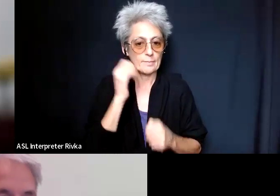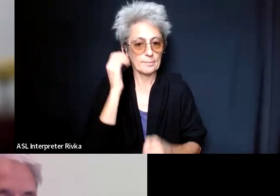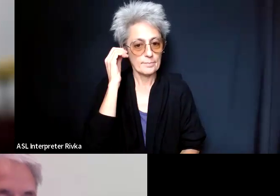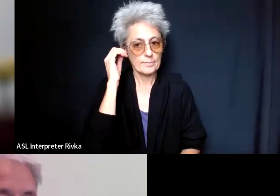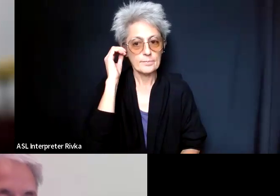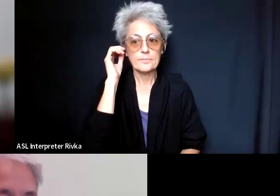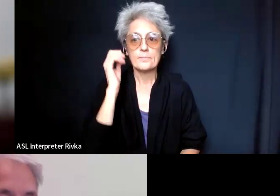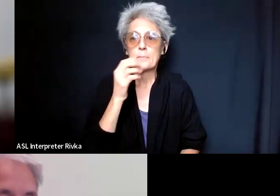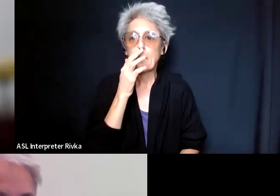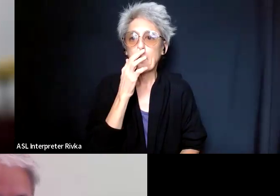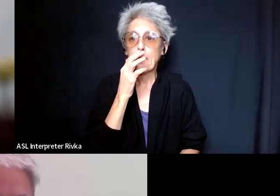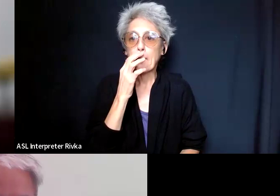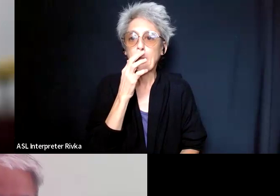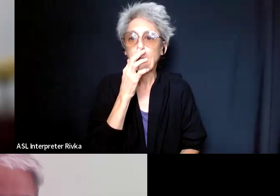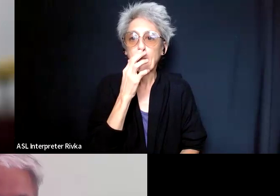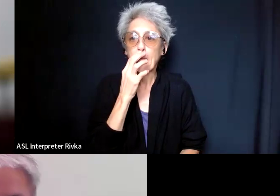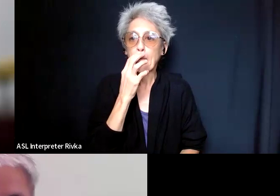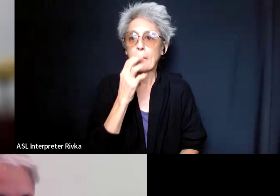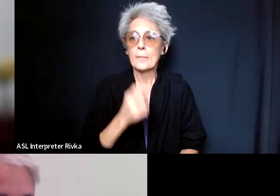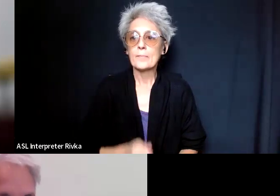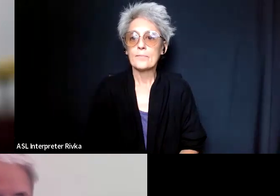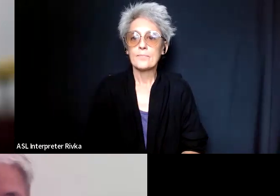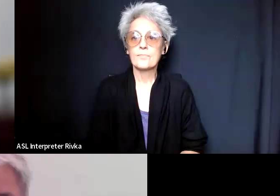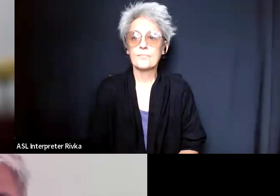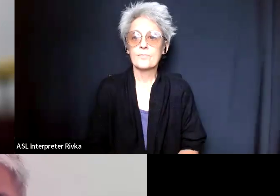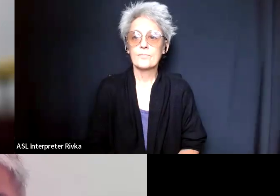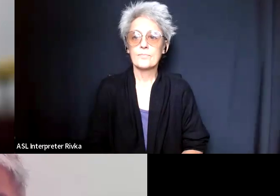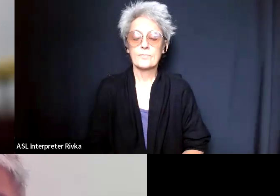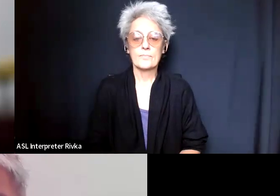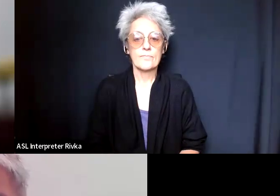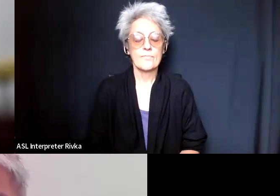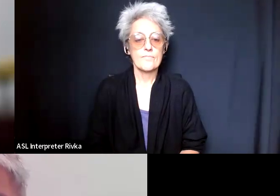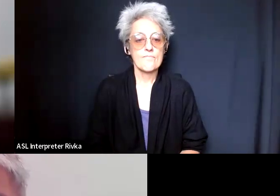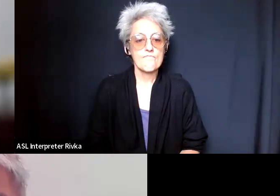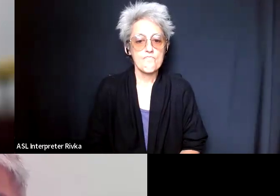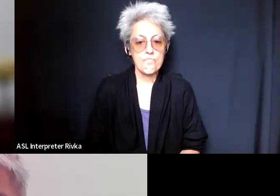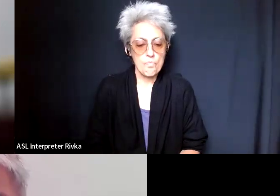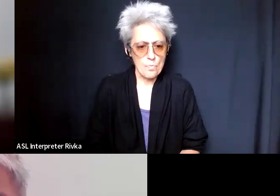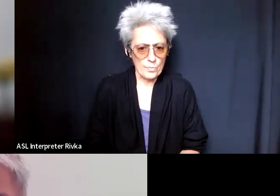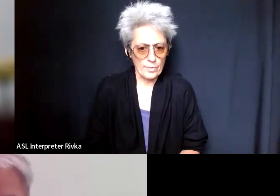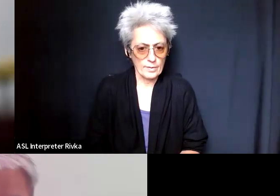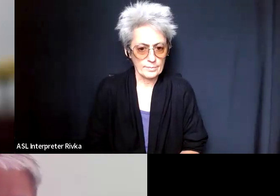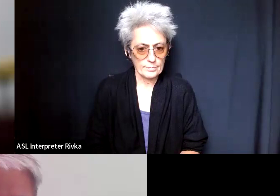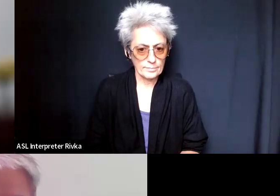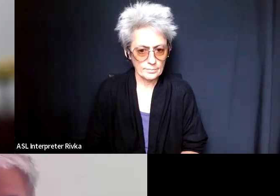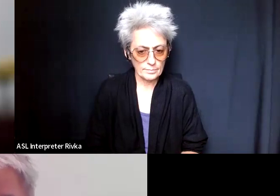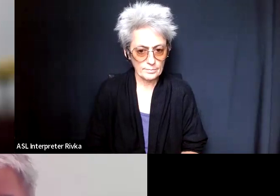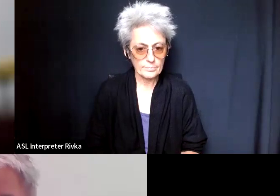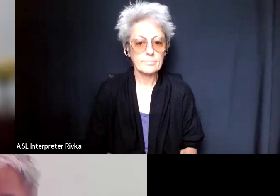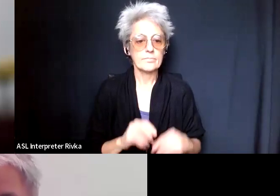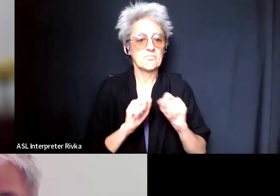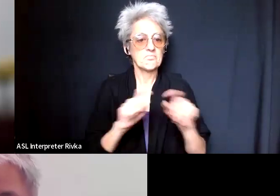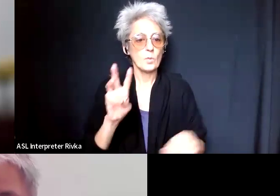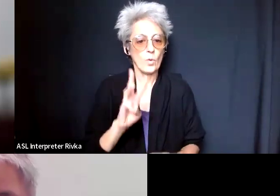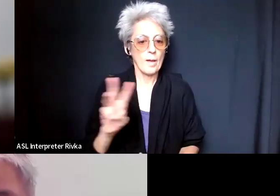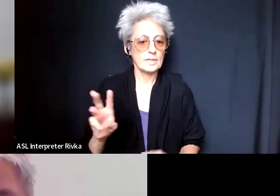If you would like more information on the Iowa Blueprint for Change, I'm going to include the website in